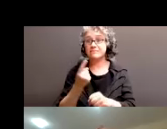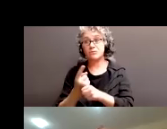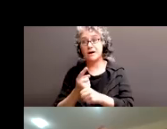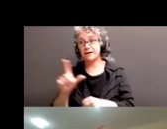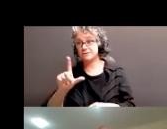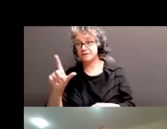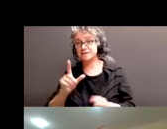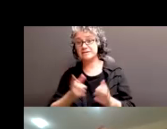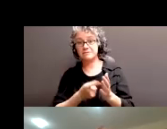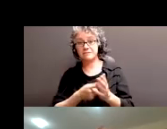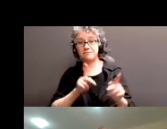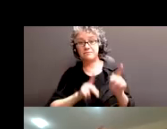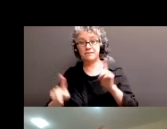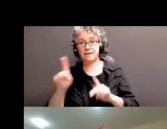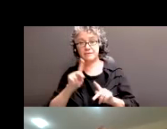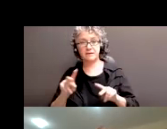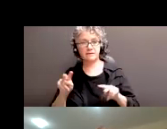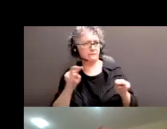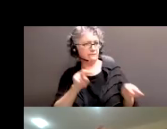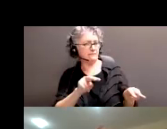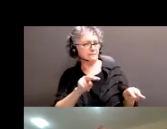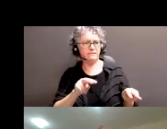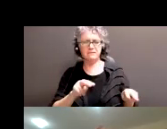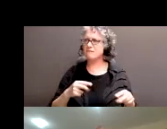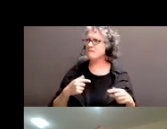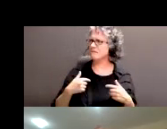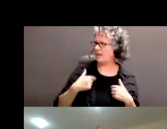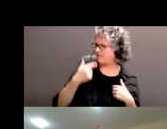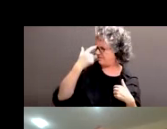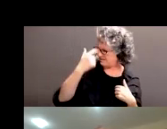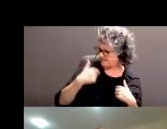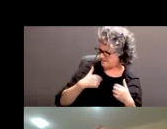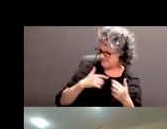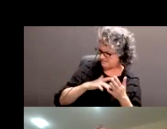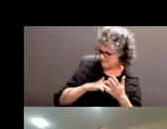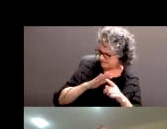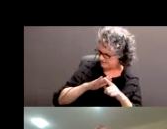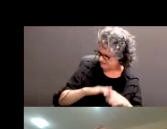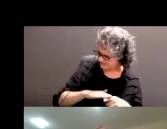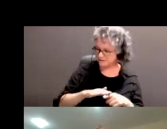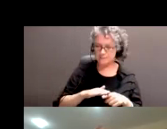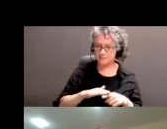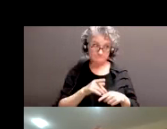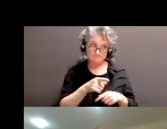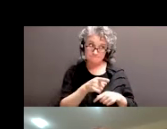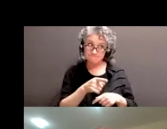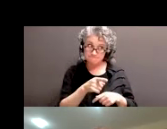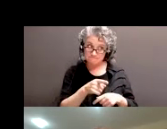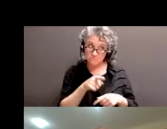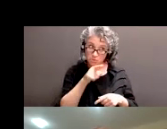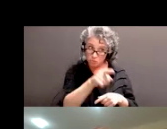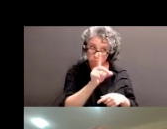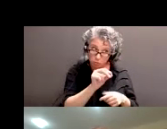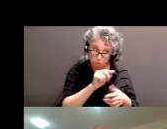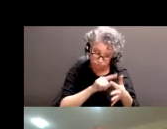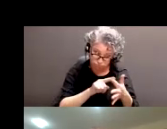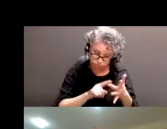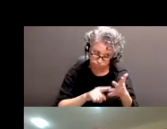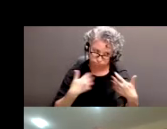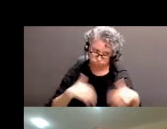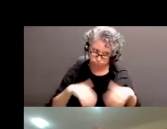get calls from people who say, like, I think I'm being abusive. And so we can definitely, let people know that, there are other ways